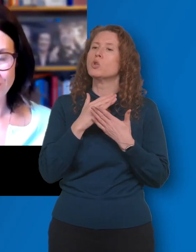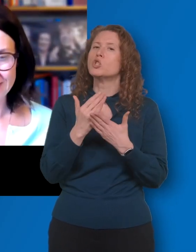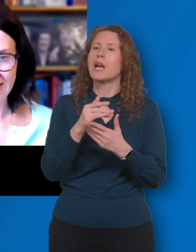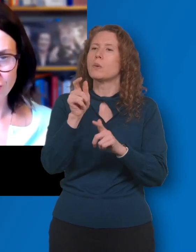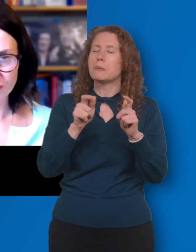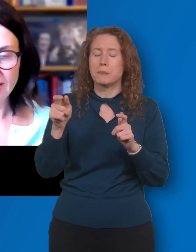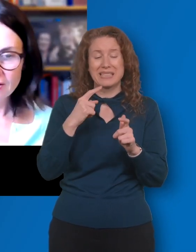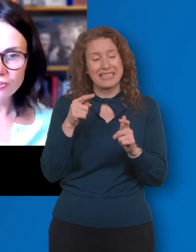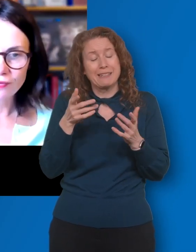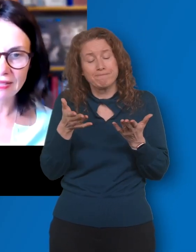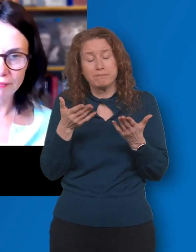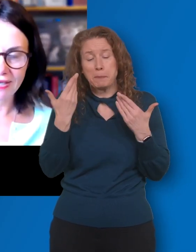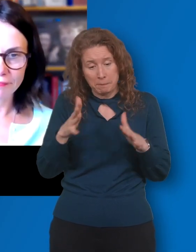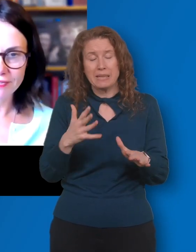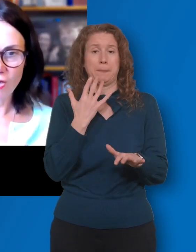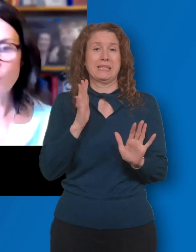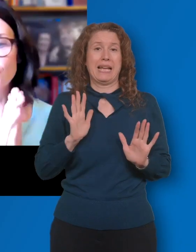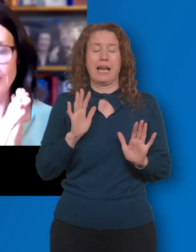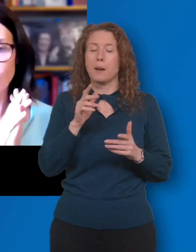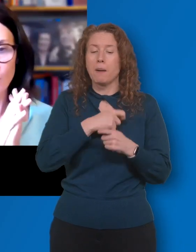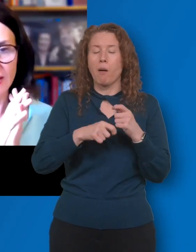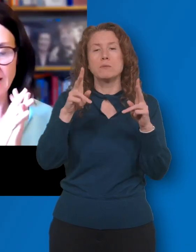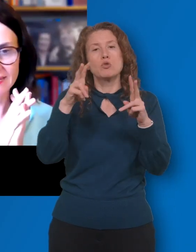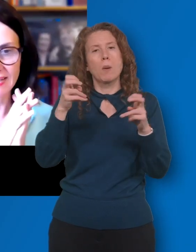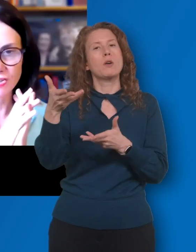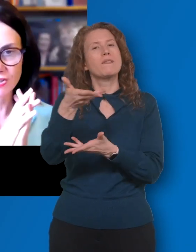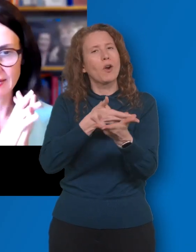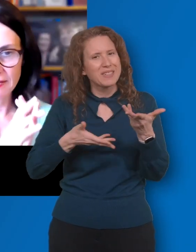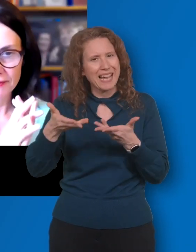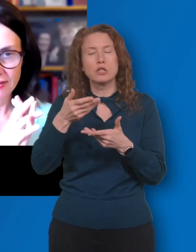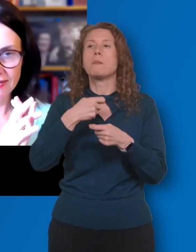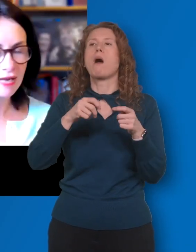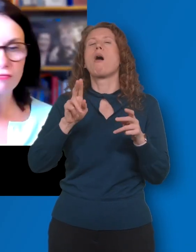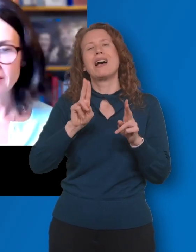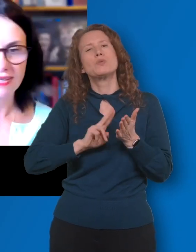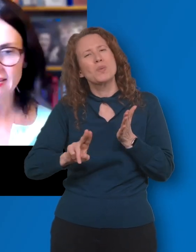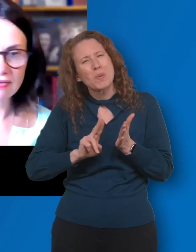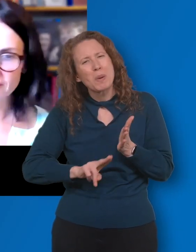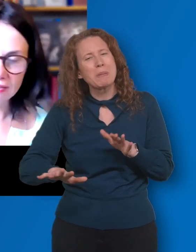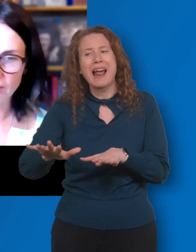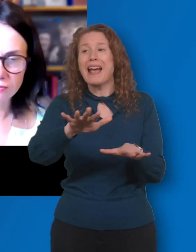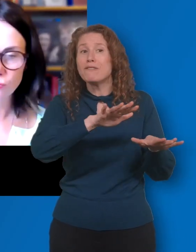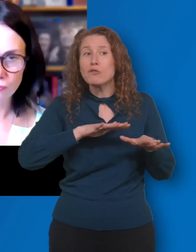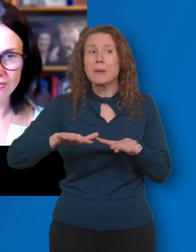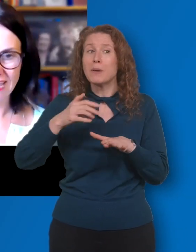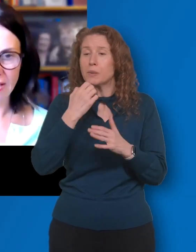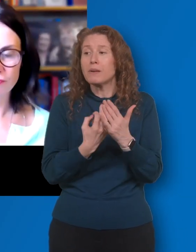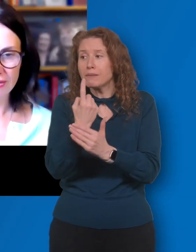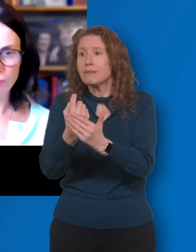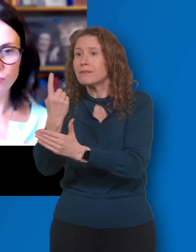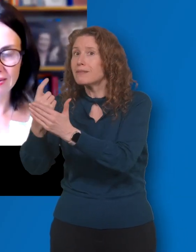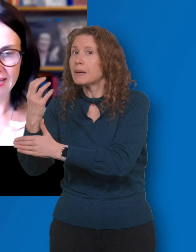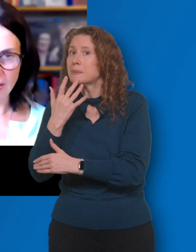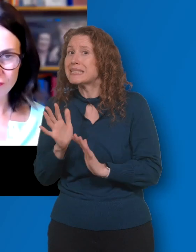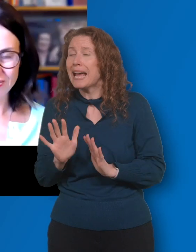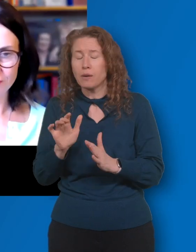of conversation. So it then becomes hopefully normalized that actually none of us get everything right all of the time, and